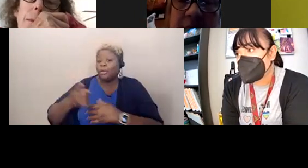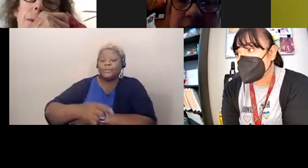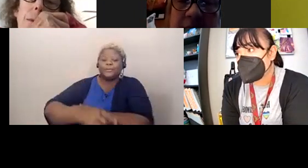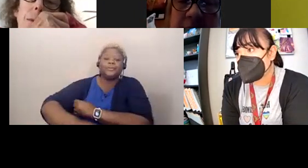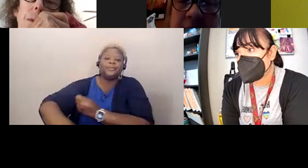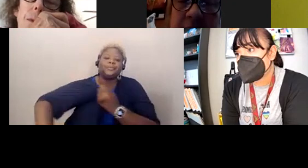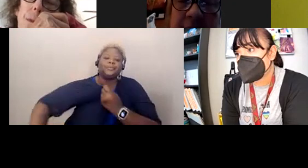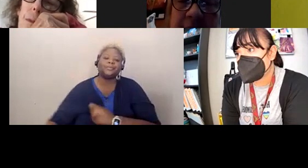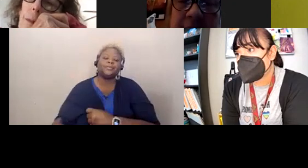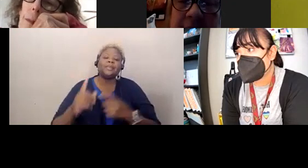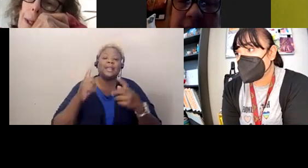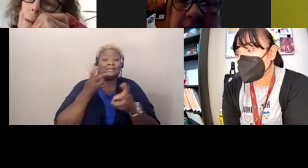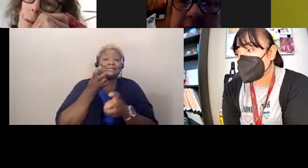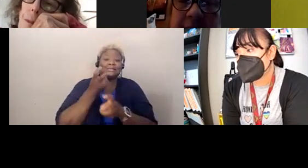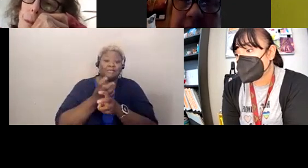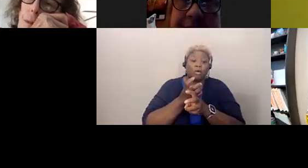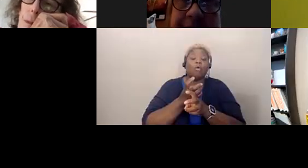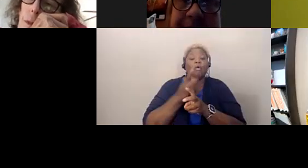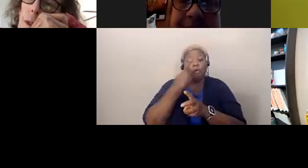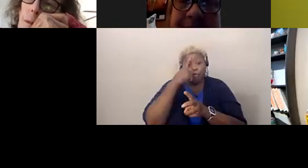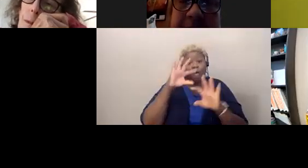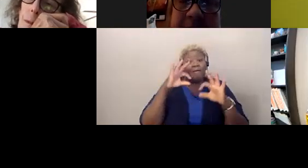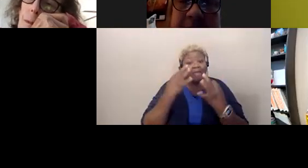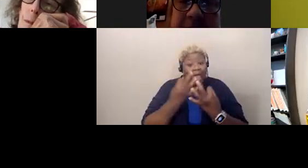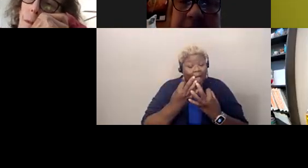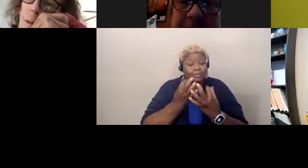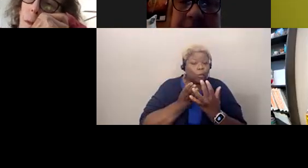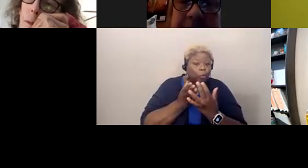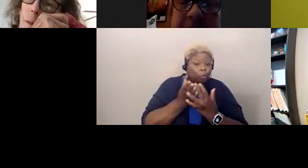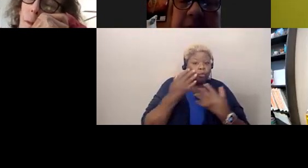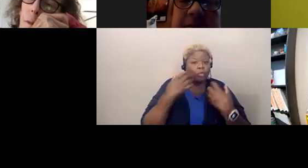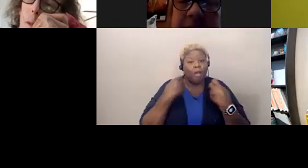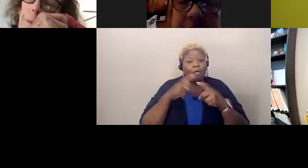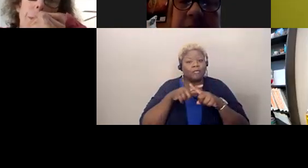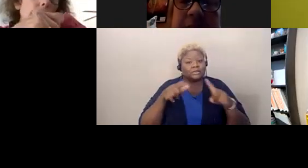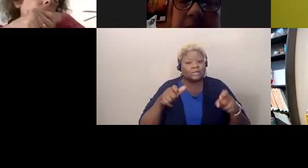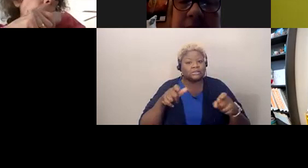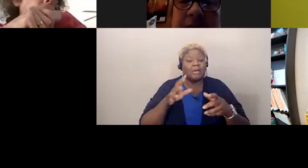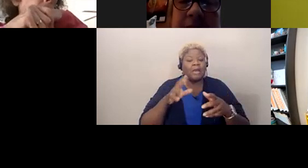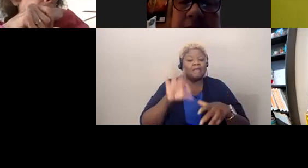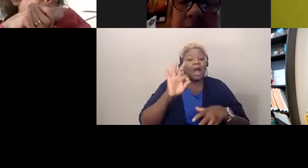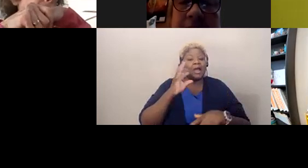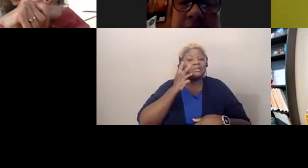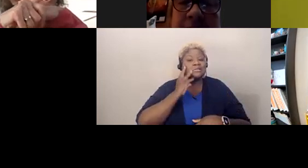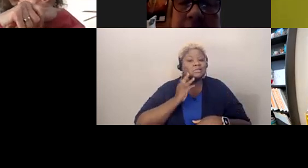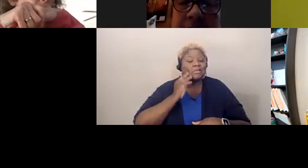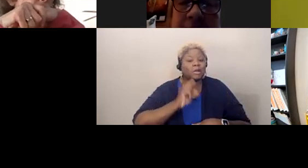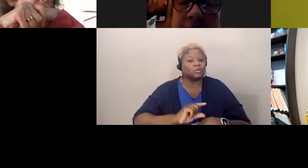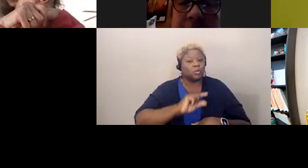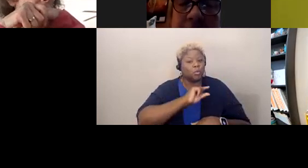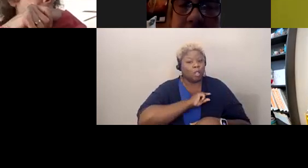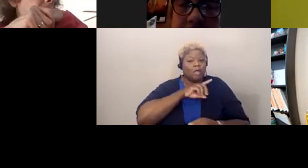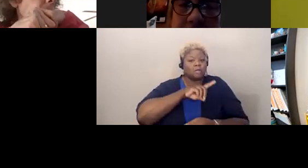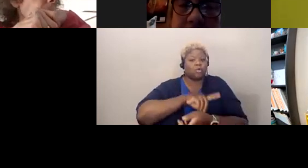It is difficult for families to navigate the healthcare system and find experienced, qualified specialists who feel comfortable